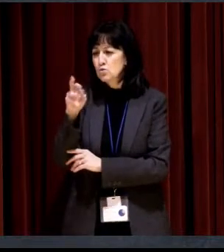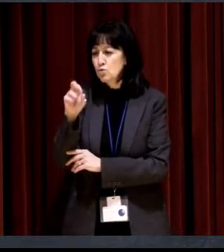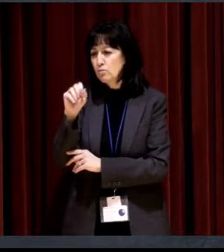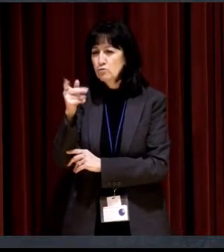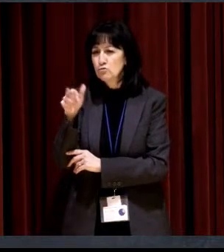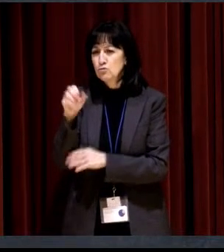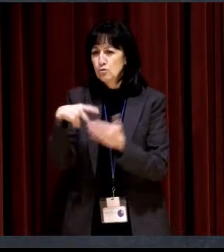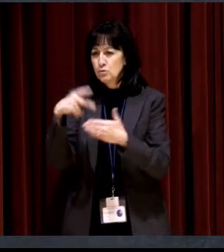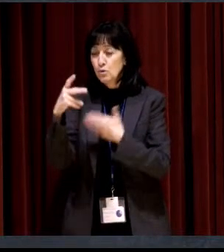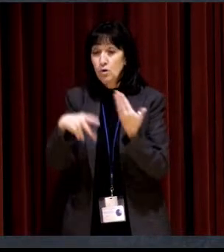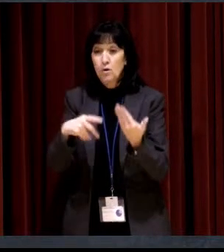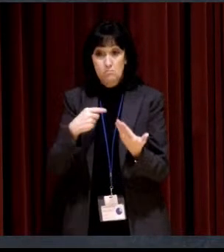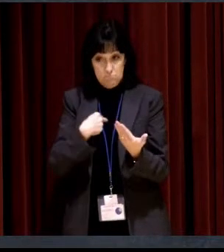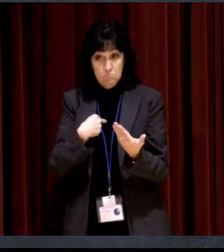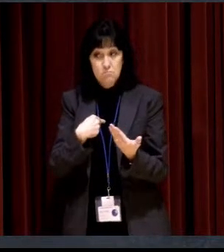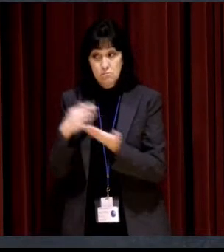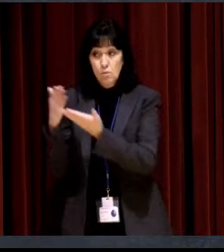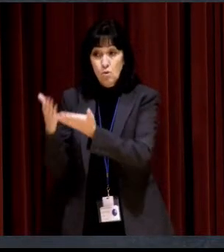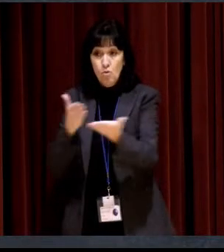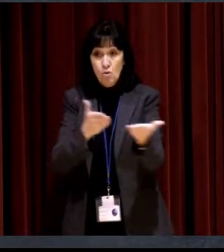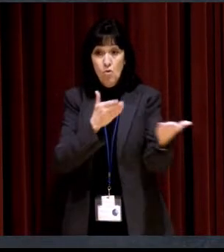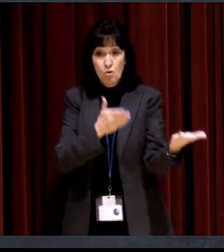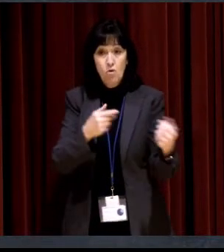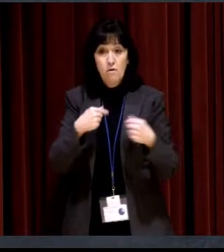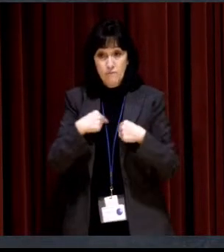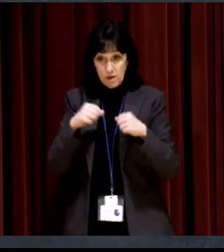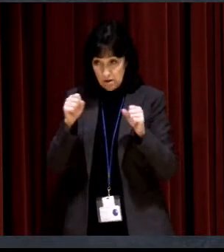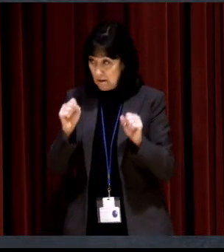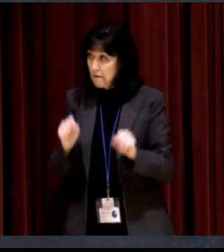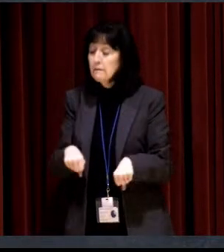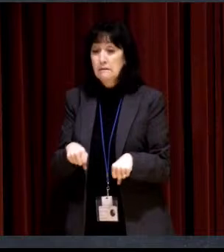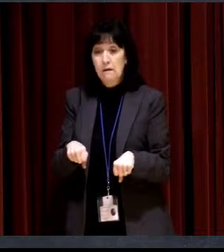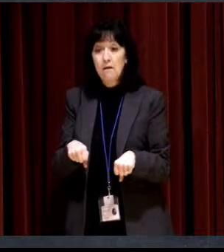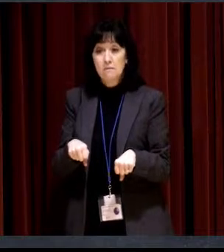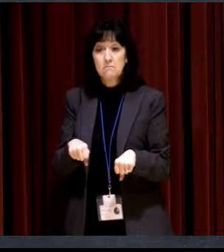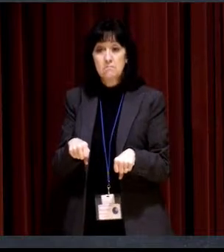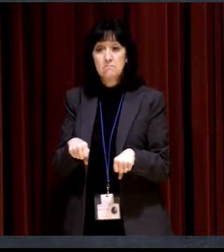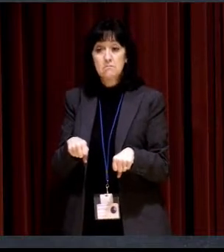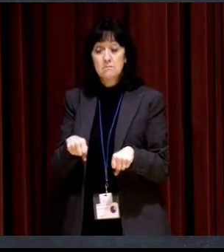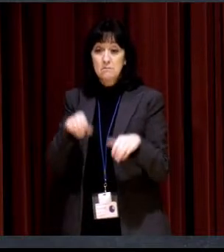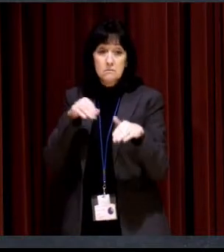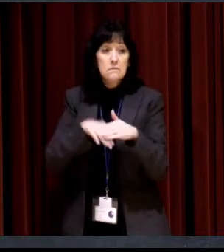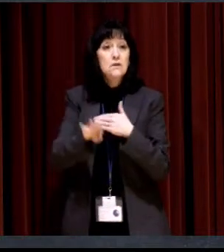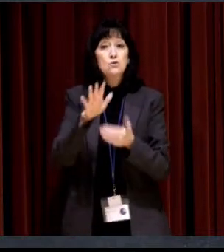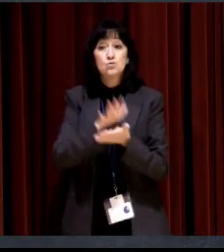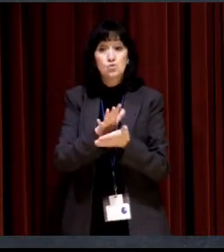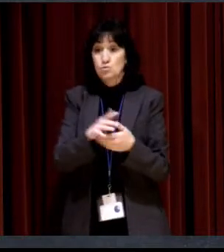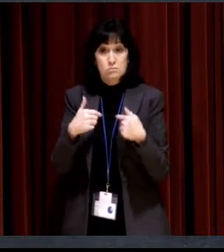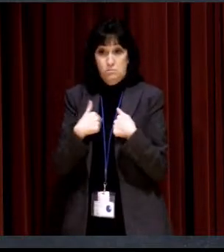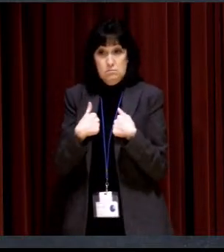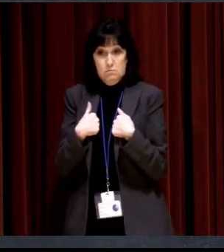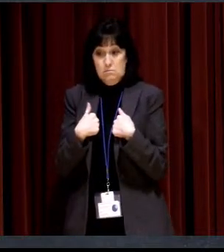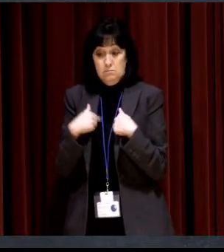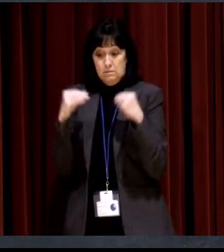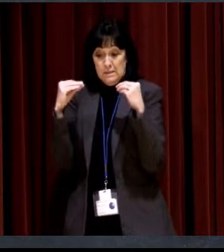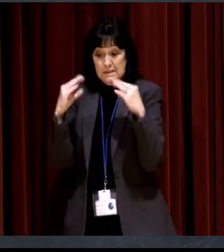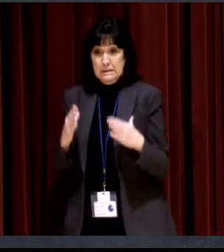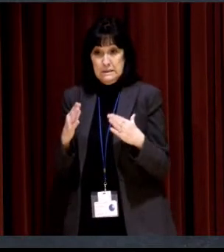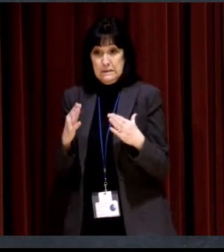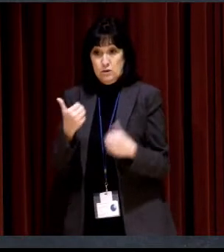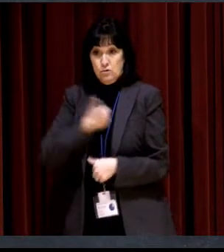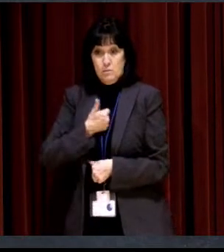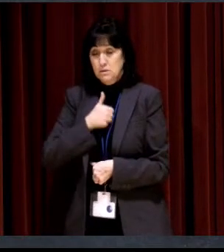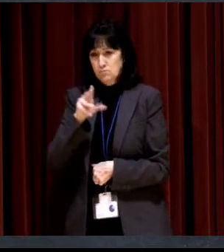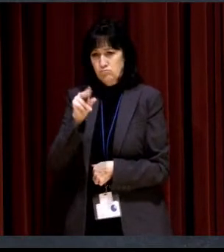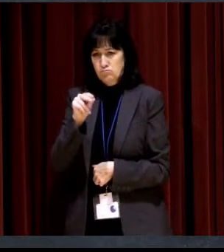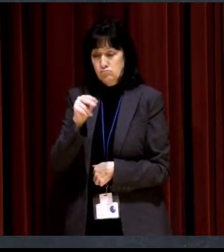school and observe, and I'm not an educator. I was raised by two, but I'm not